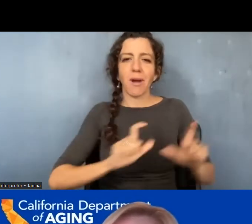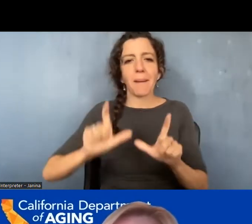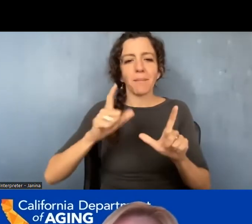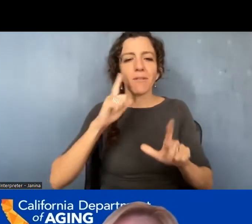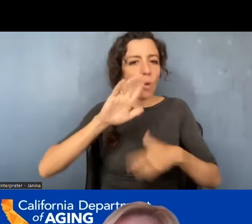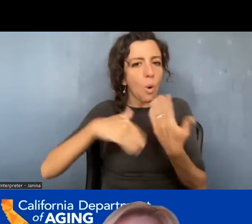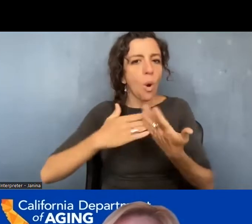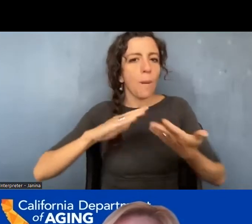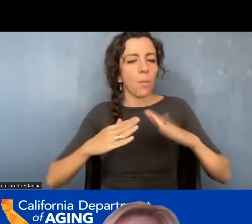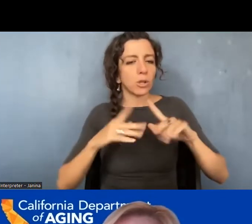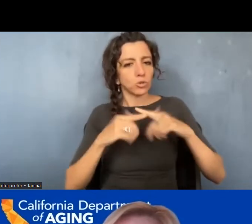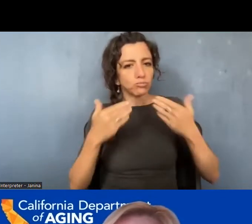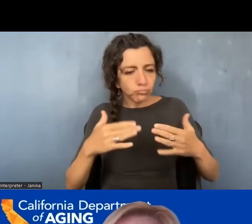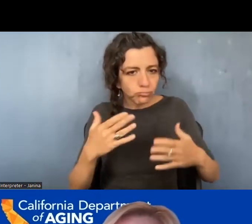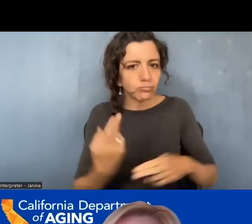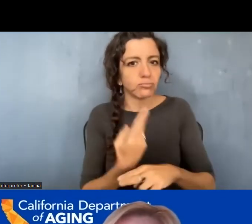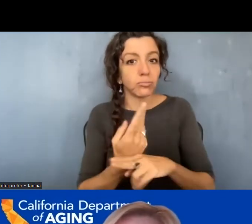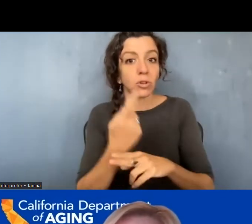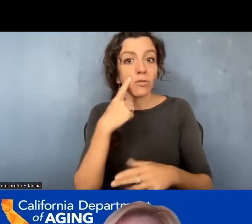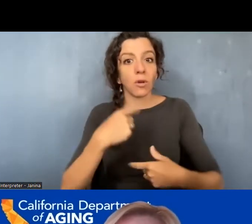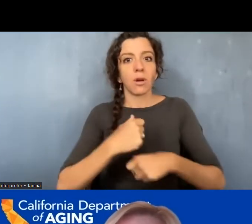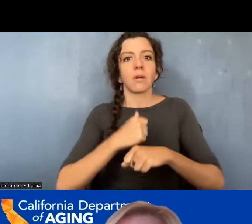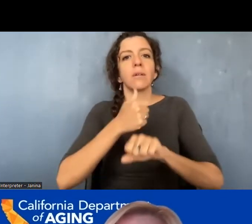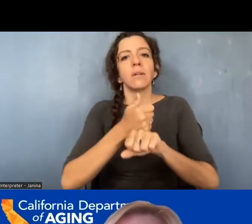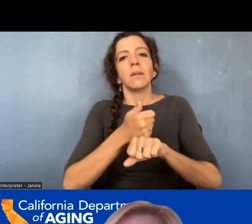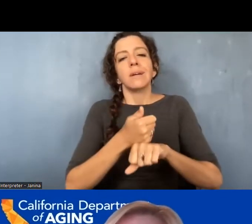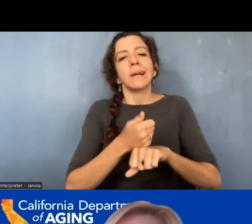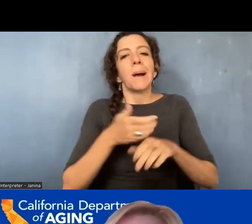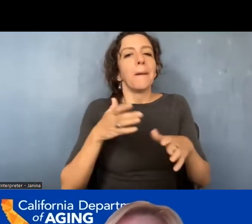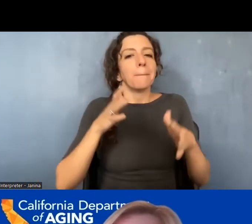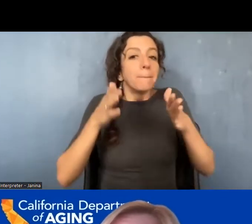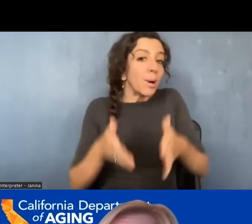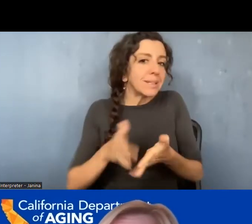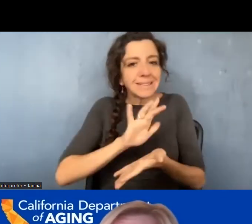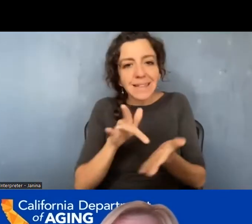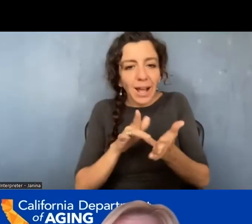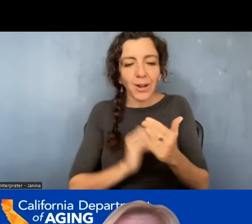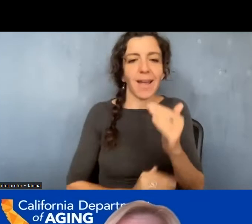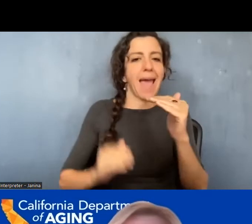order to deliver person-centered, equity-focused, and data-driven services and